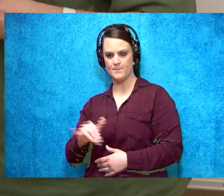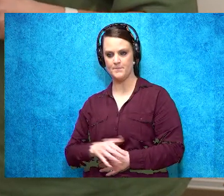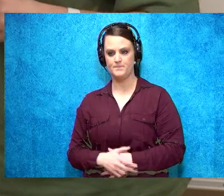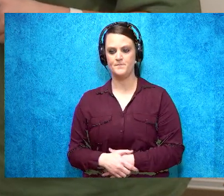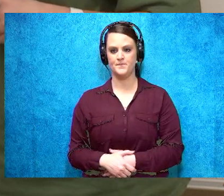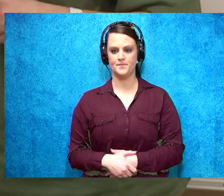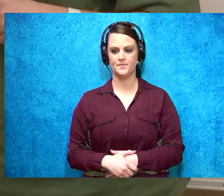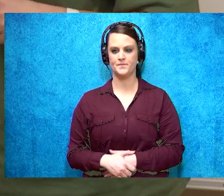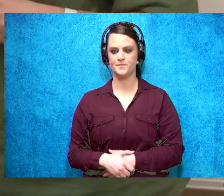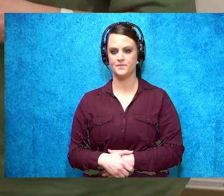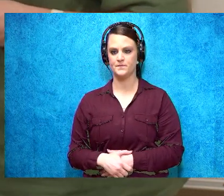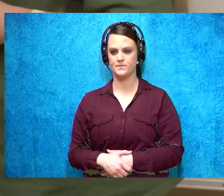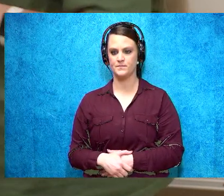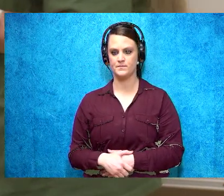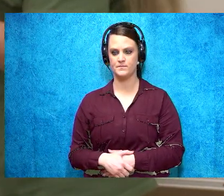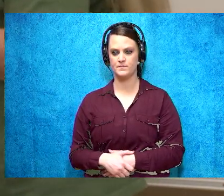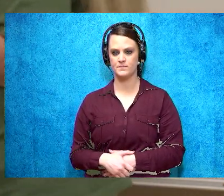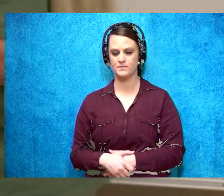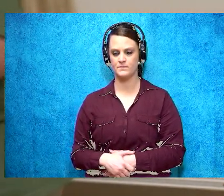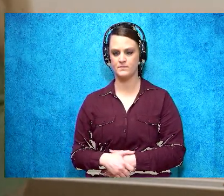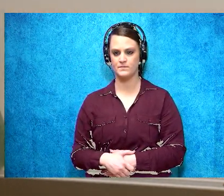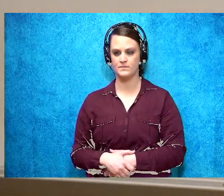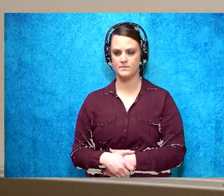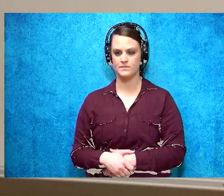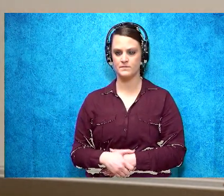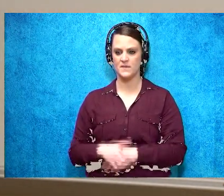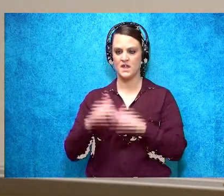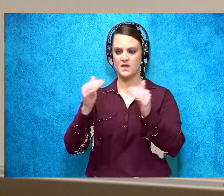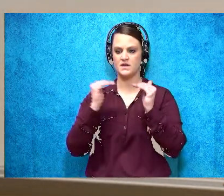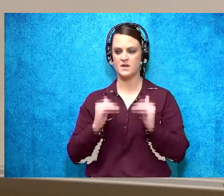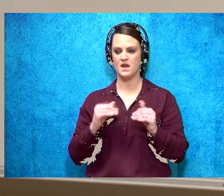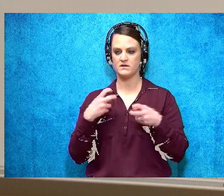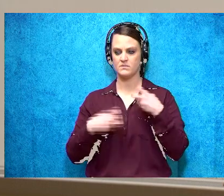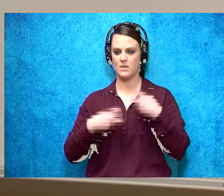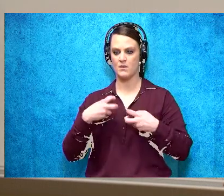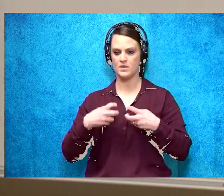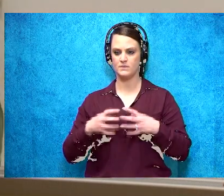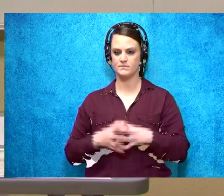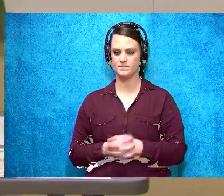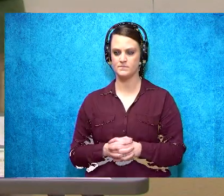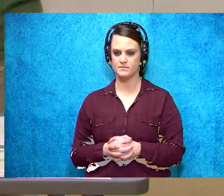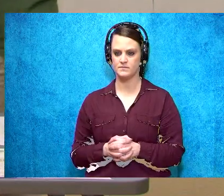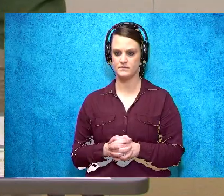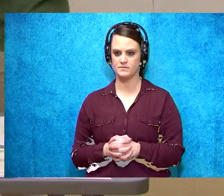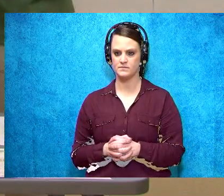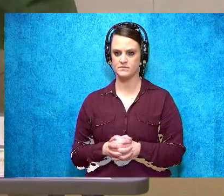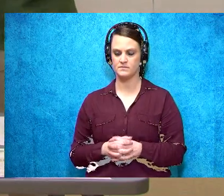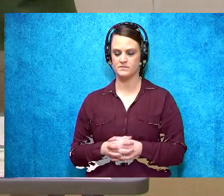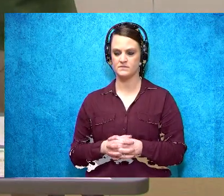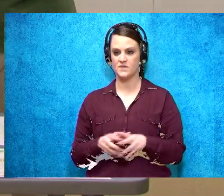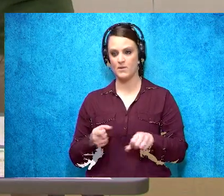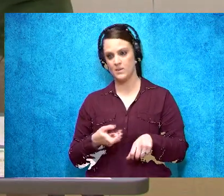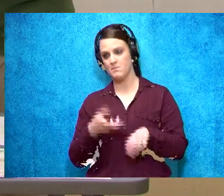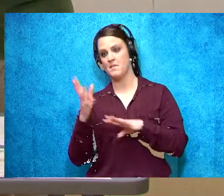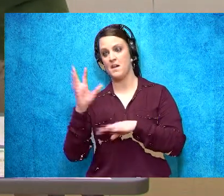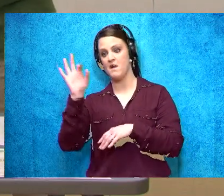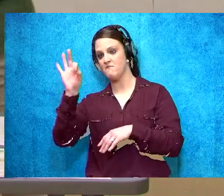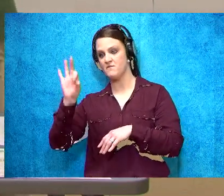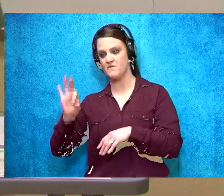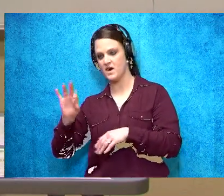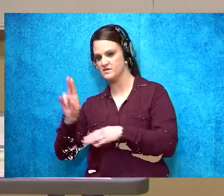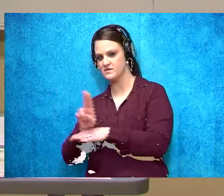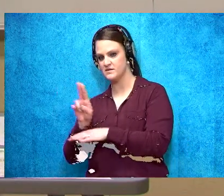right? All right, let's do the next one. I'm going to throw a fraction in on you